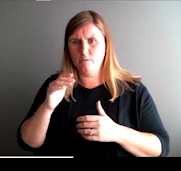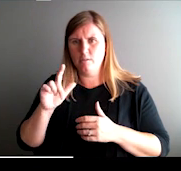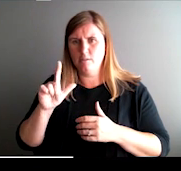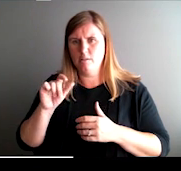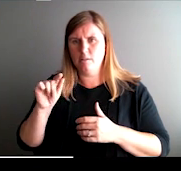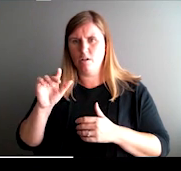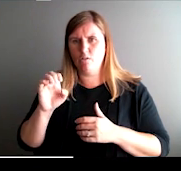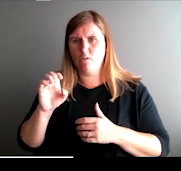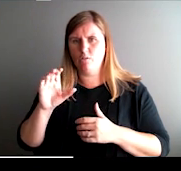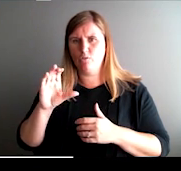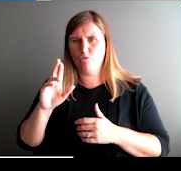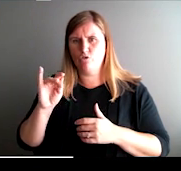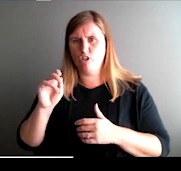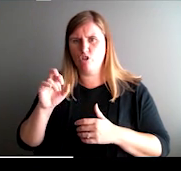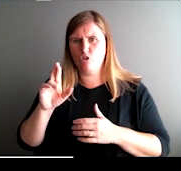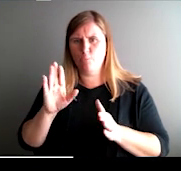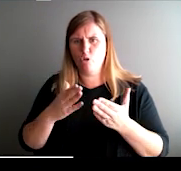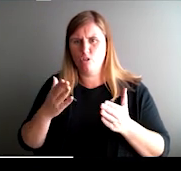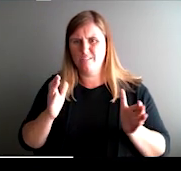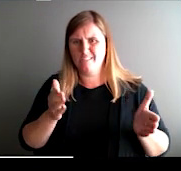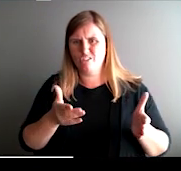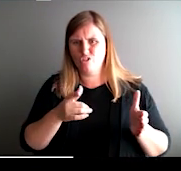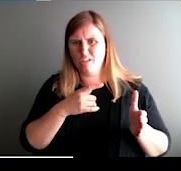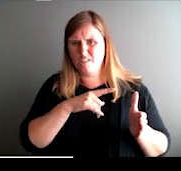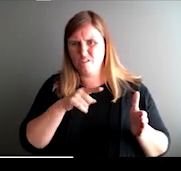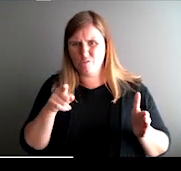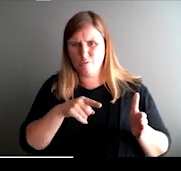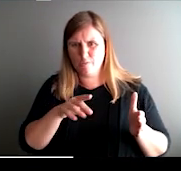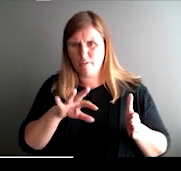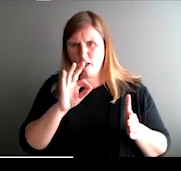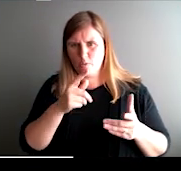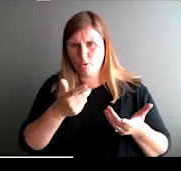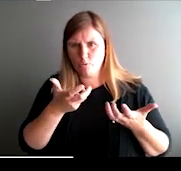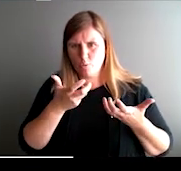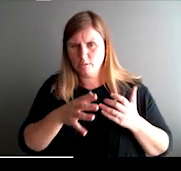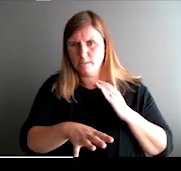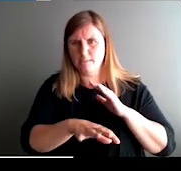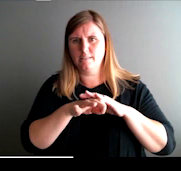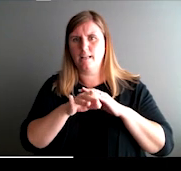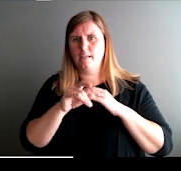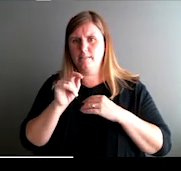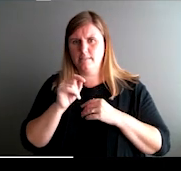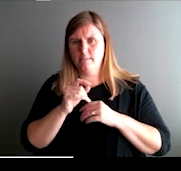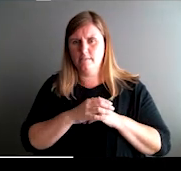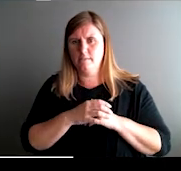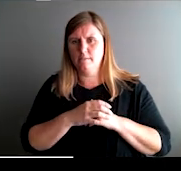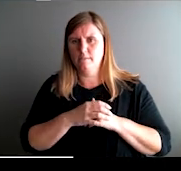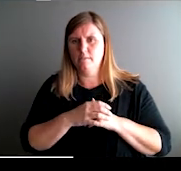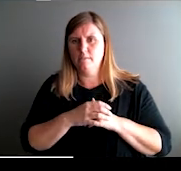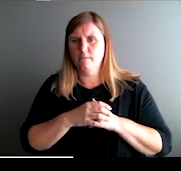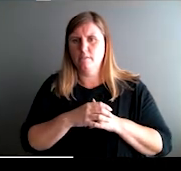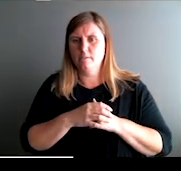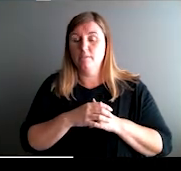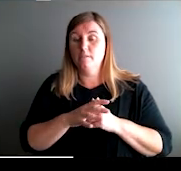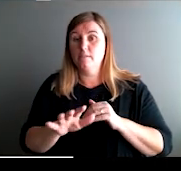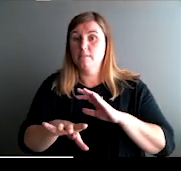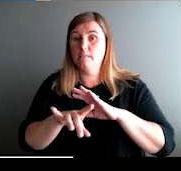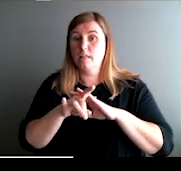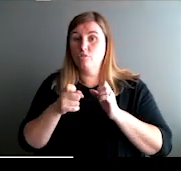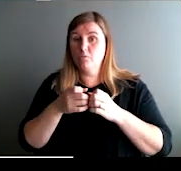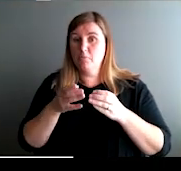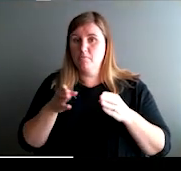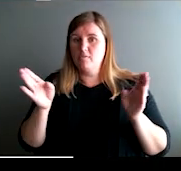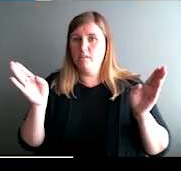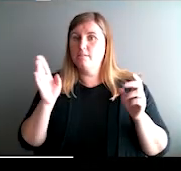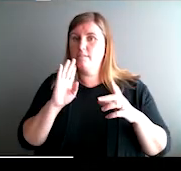critter book. She goes to the little critter book section. She has to find the one she wants and select it. Selection of stuff from a field is